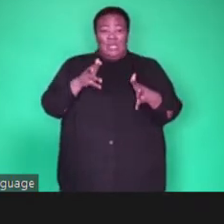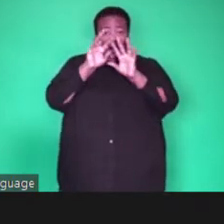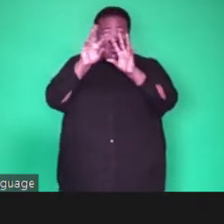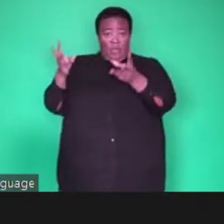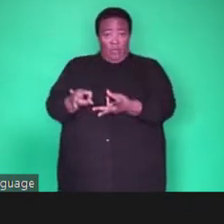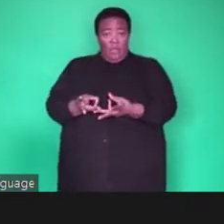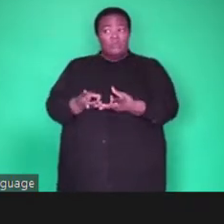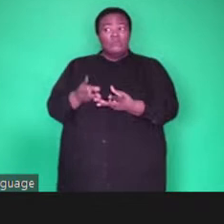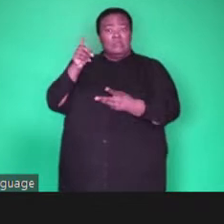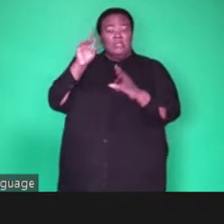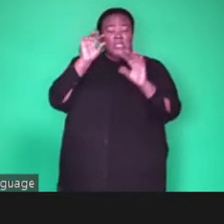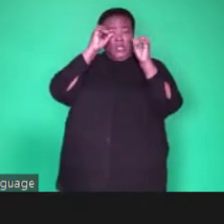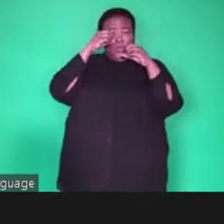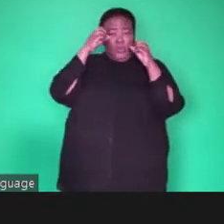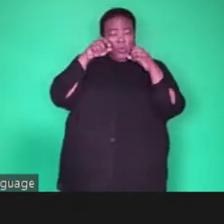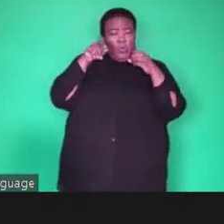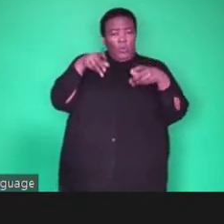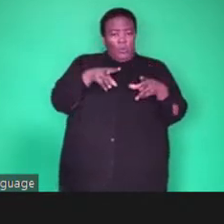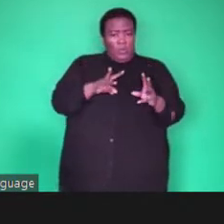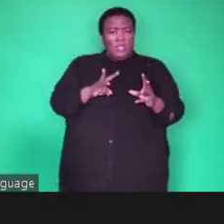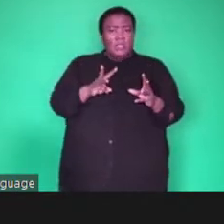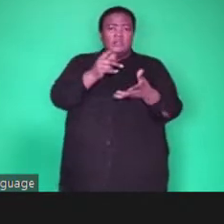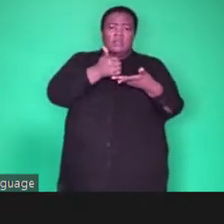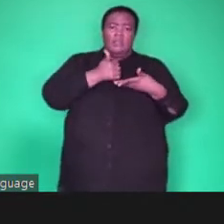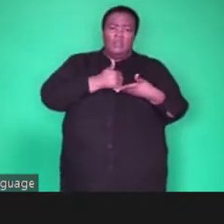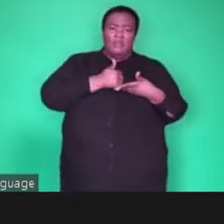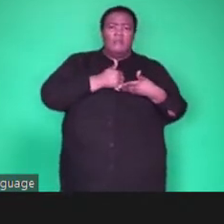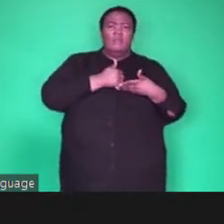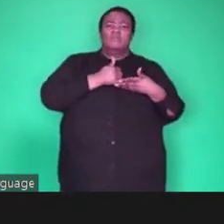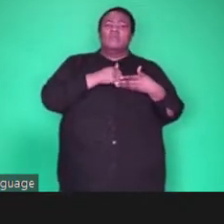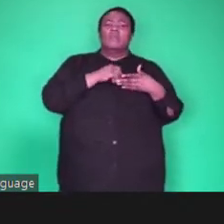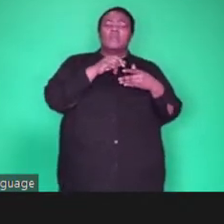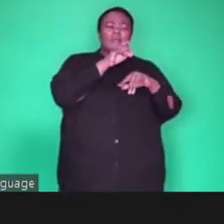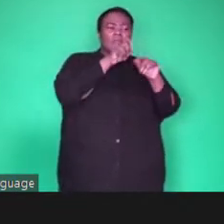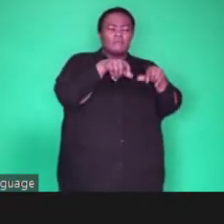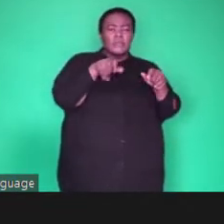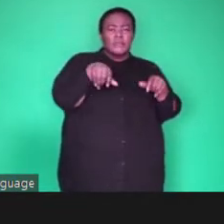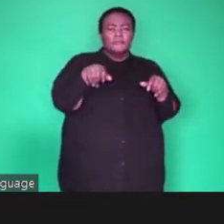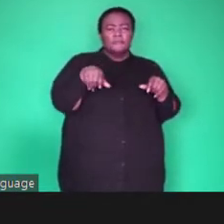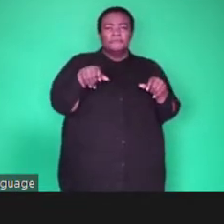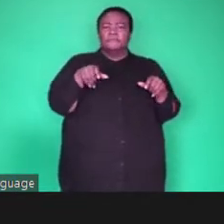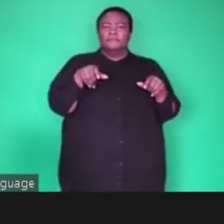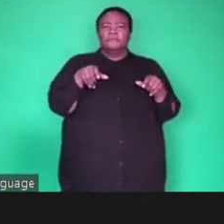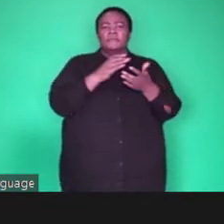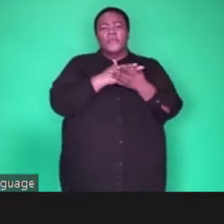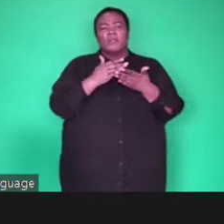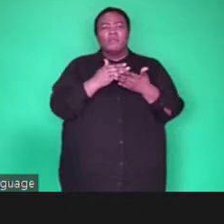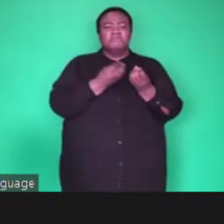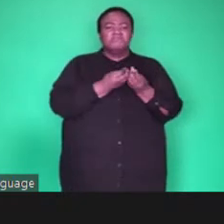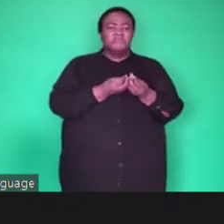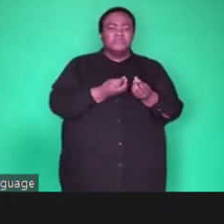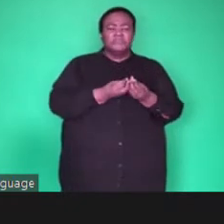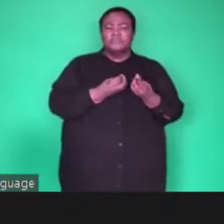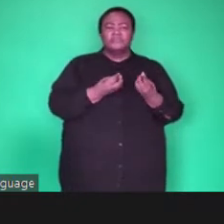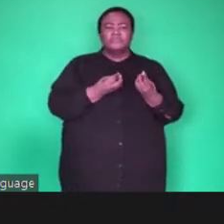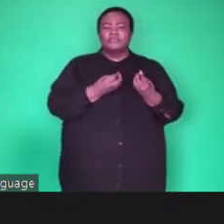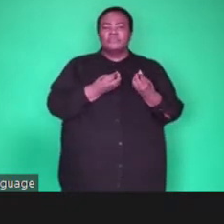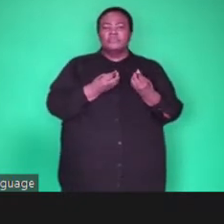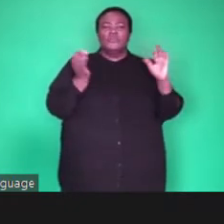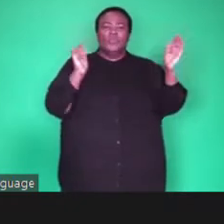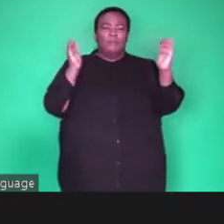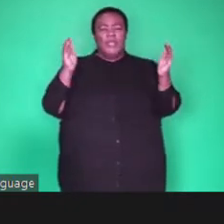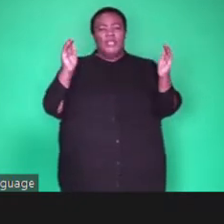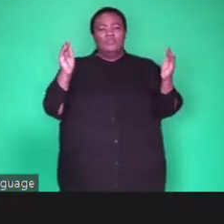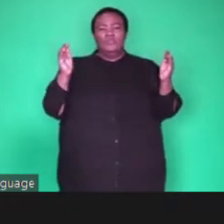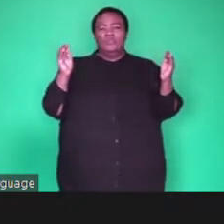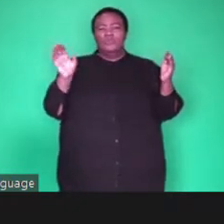gives us basically an index of the popularity of certain search terms compared to all the